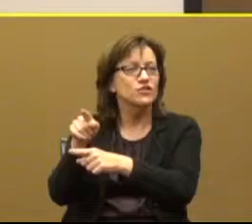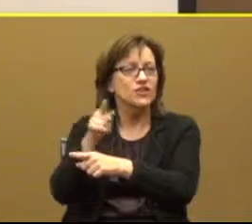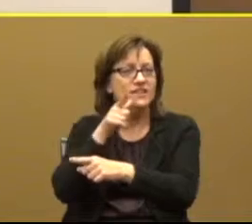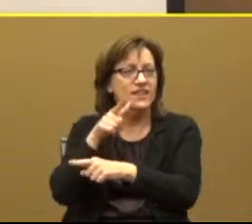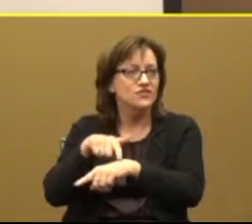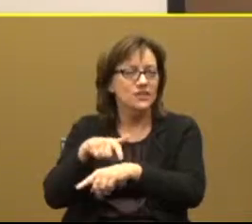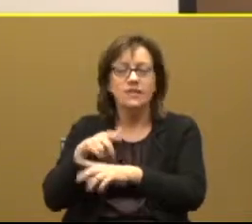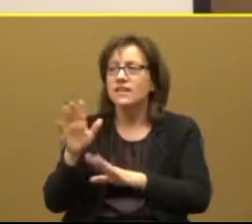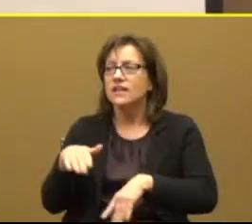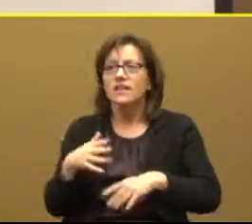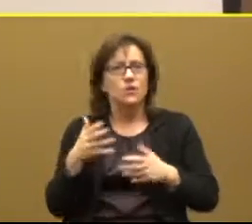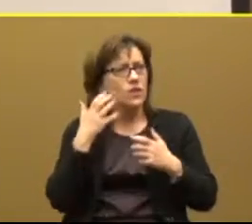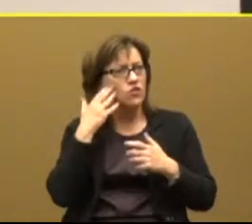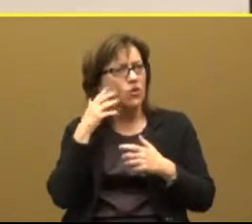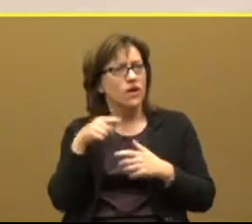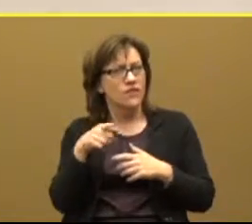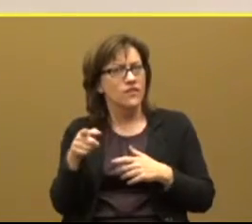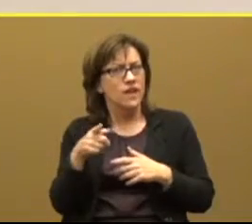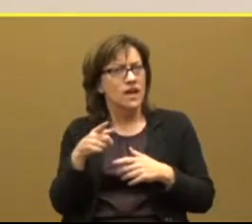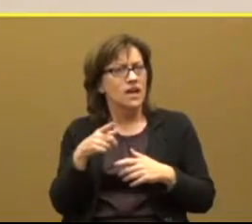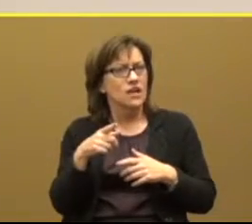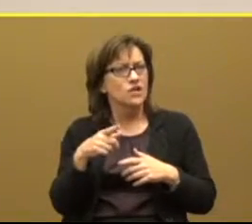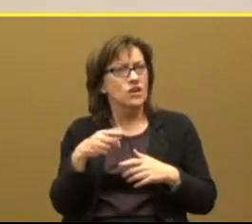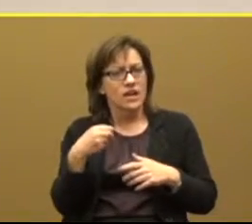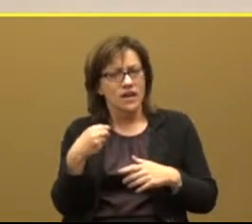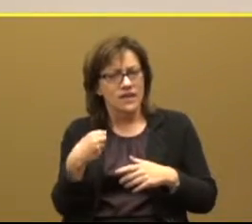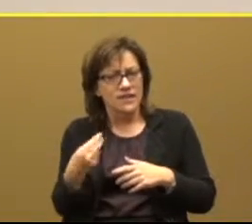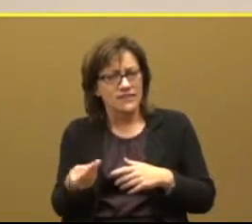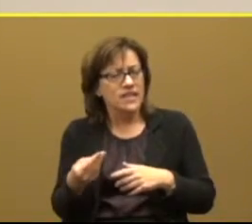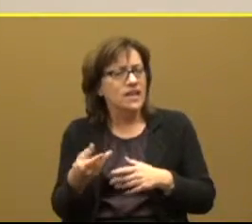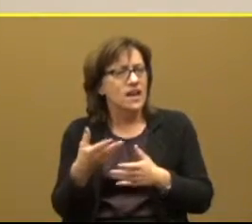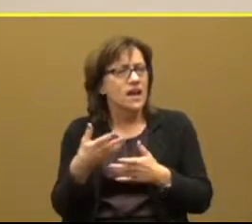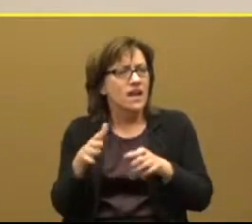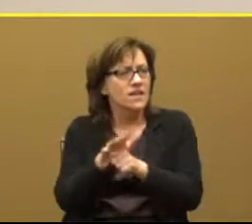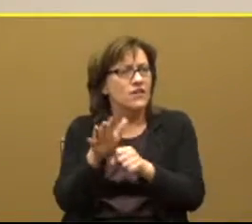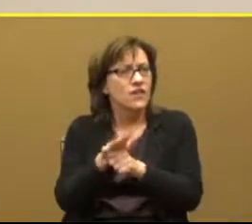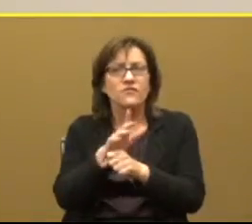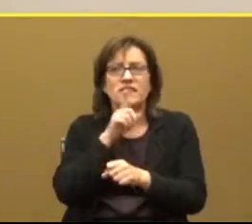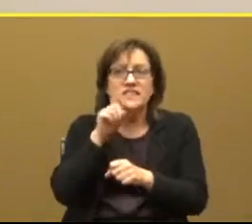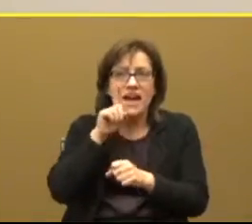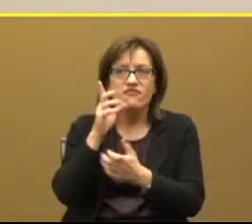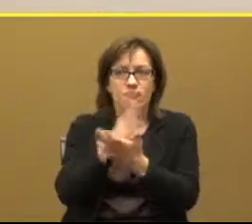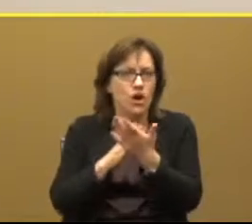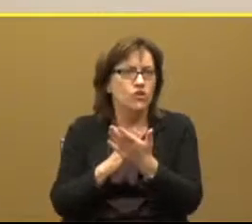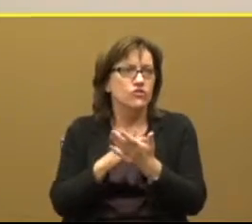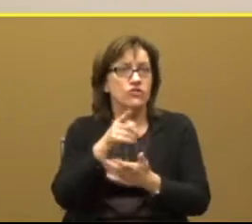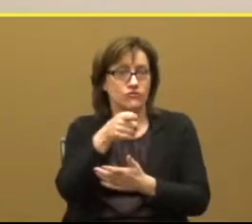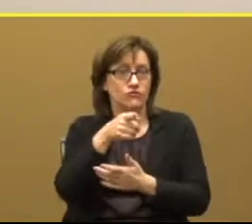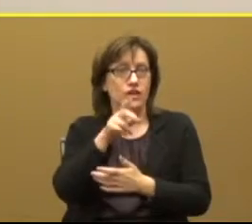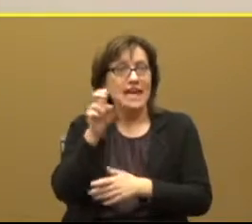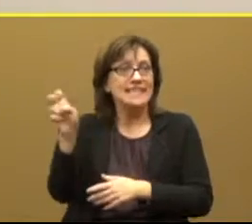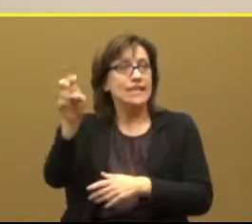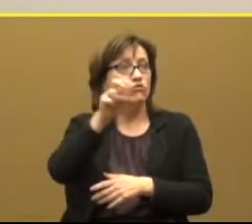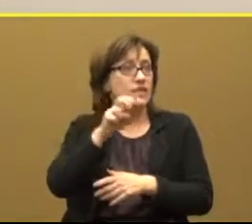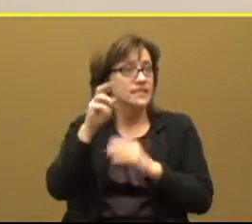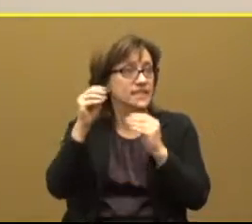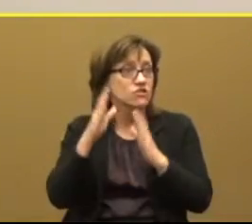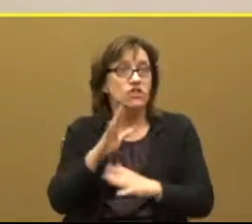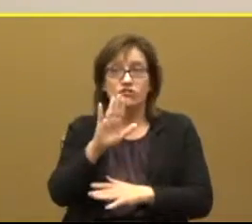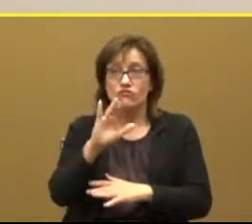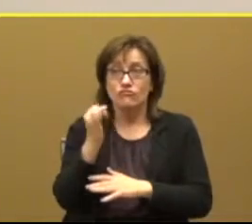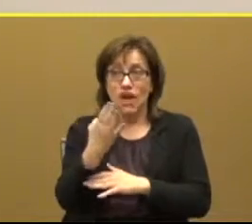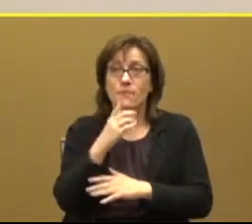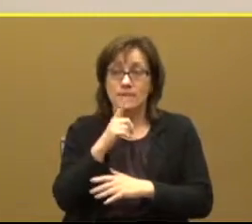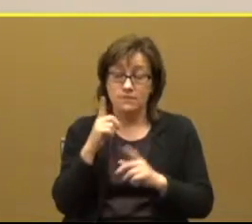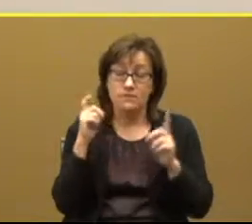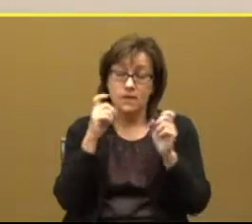enough of the deaf piece to the programming, right? Because you're an itinerant. And your job as an itinerant is very